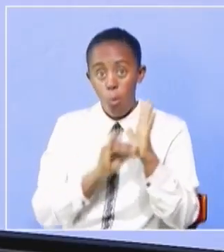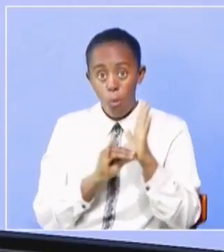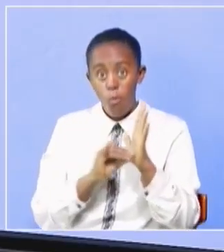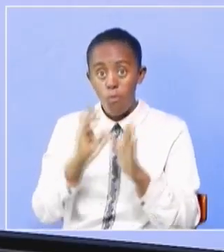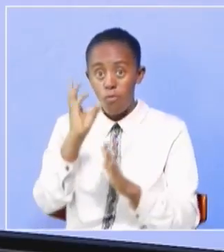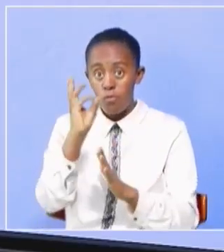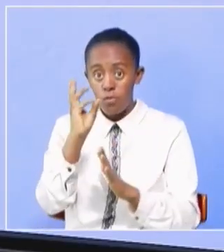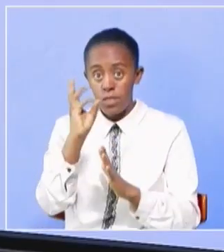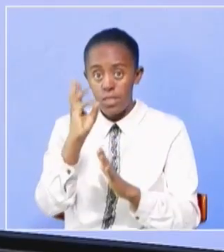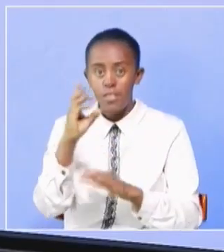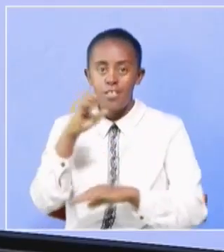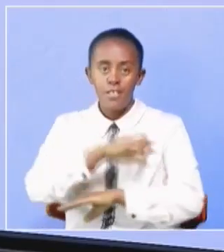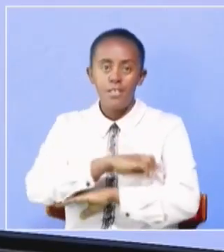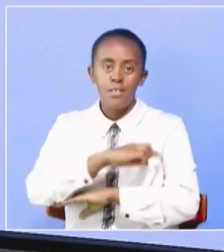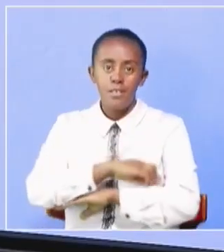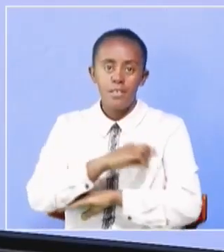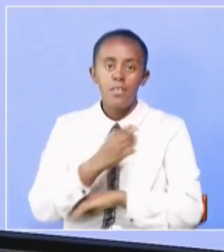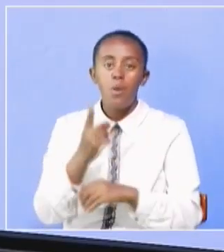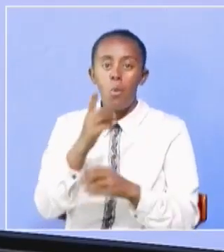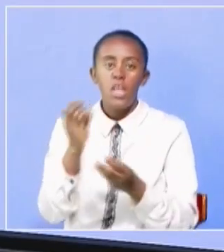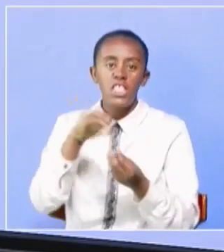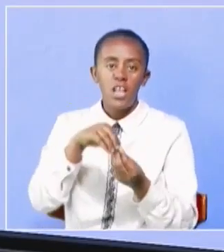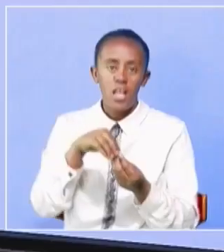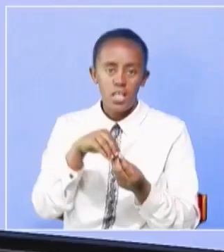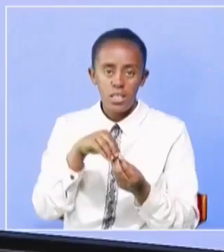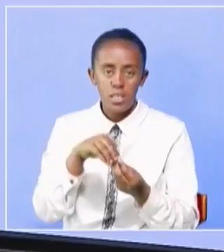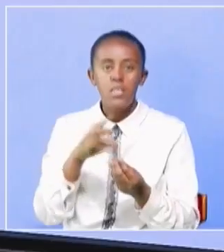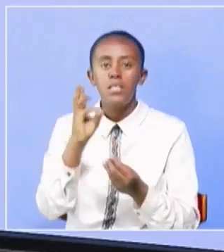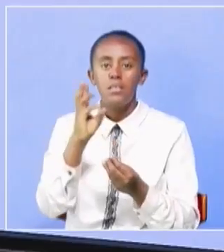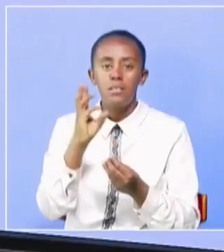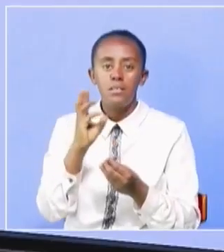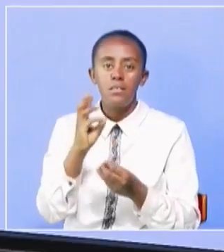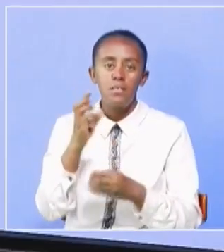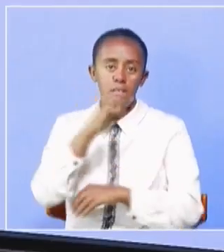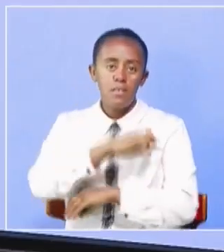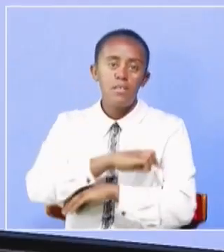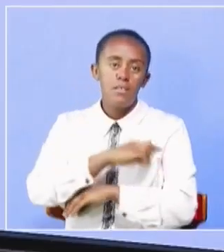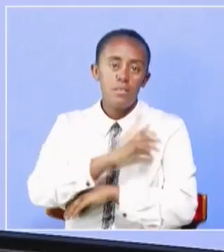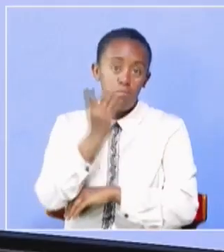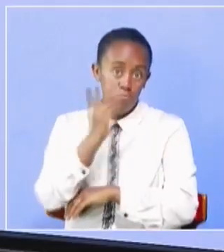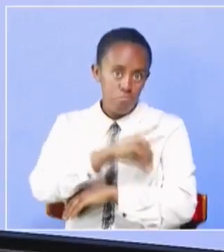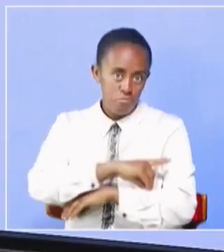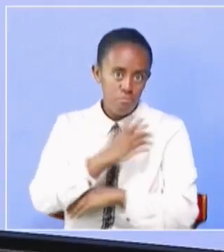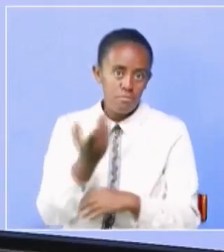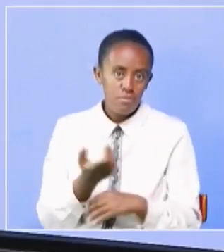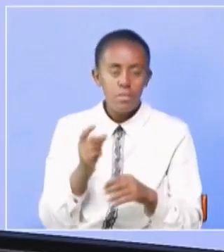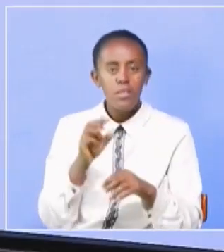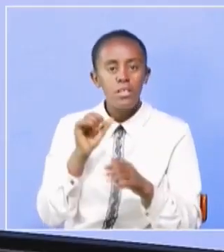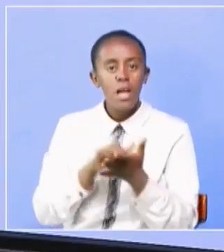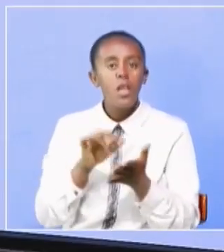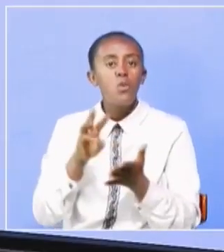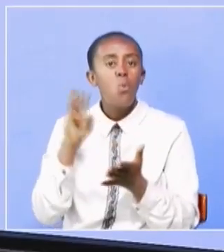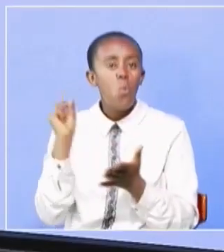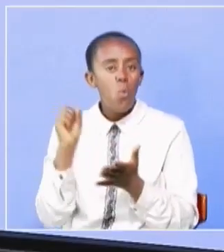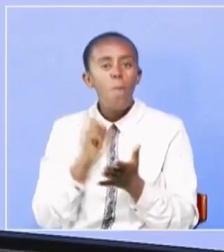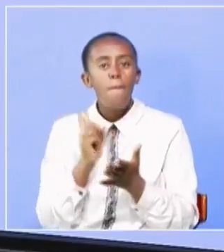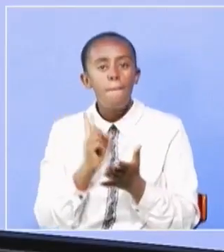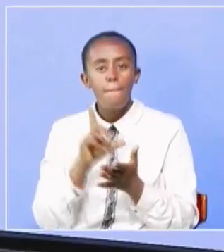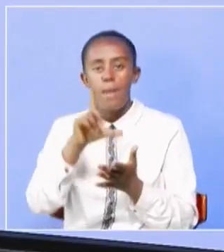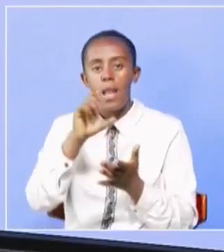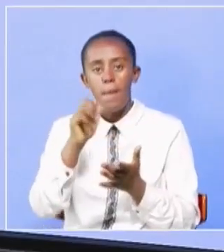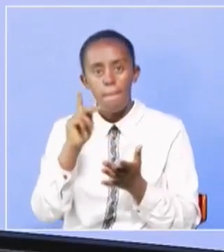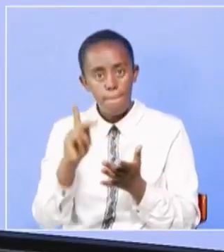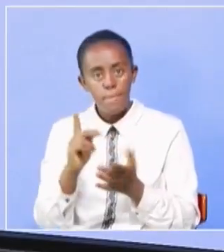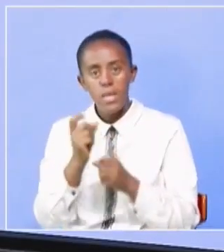we had what? One extra day. So it became Pagme 6. And that is what leap year